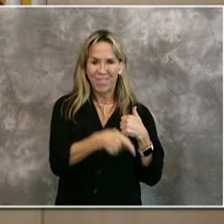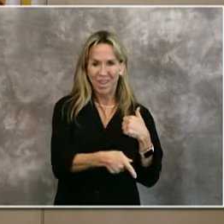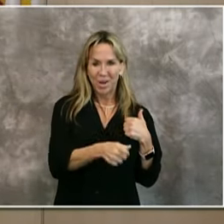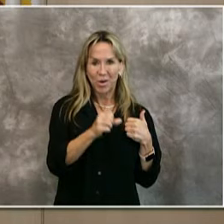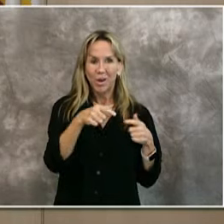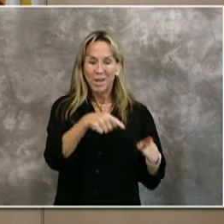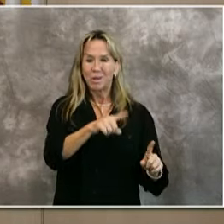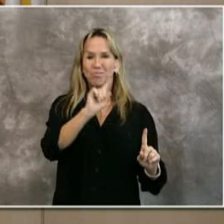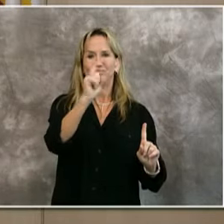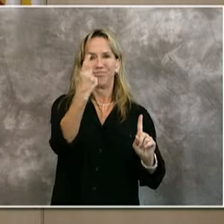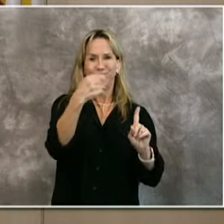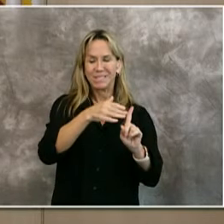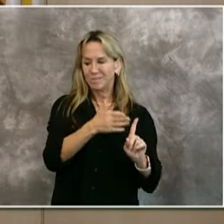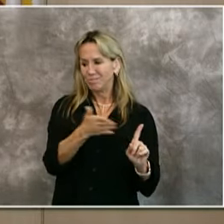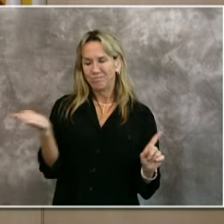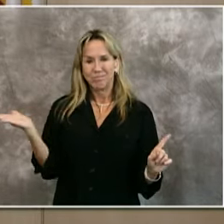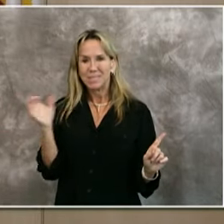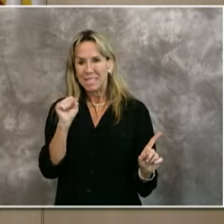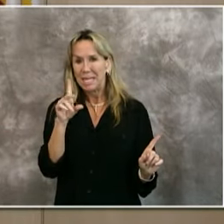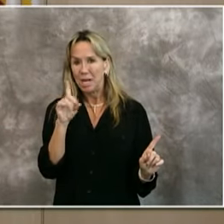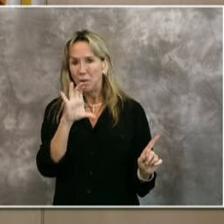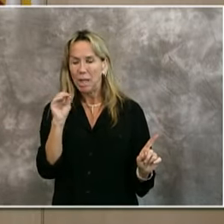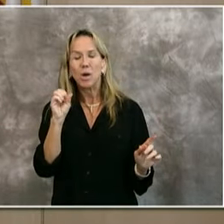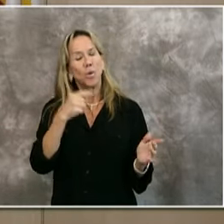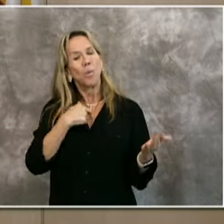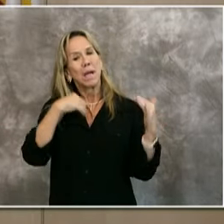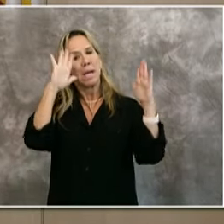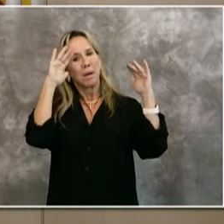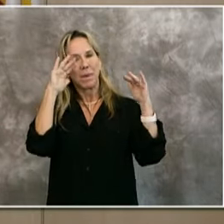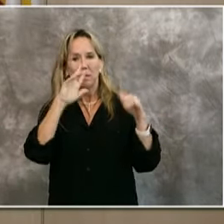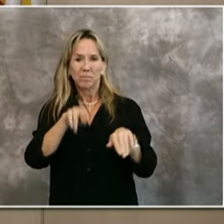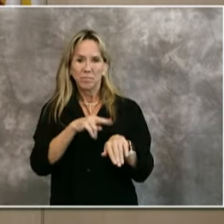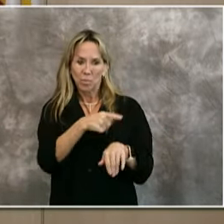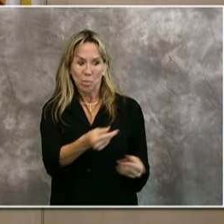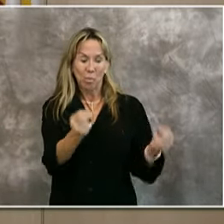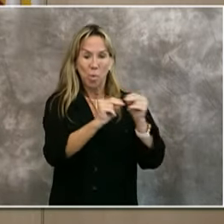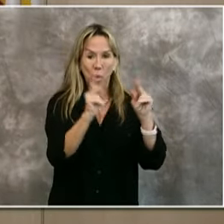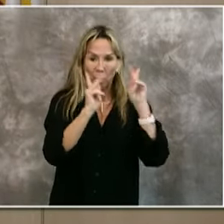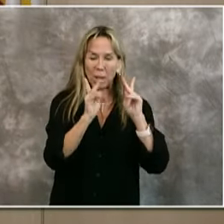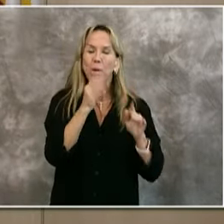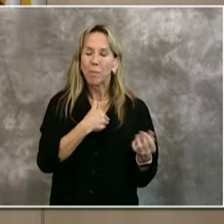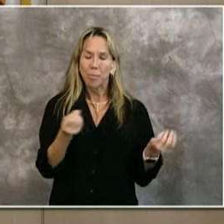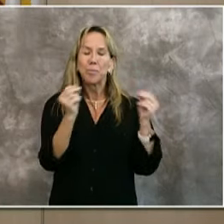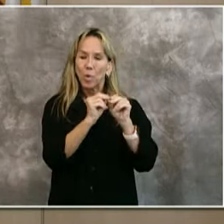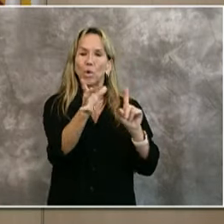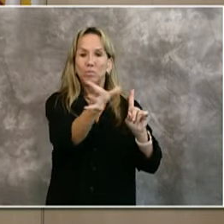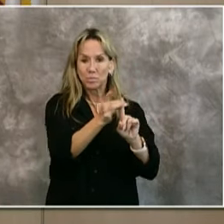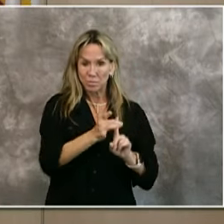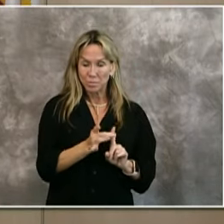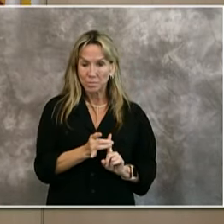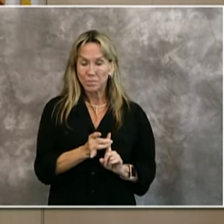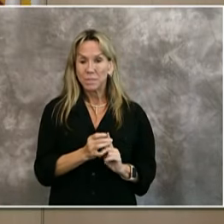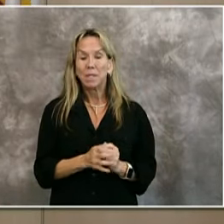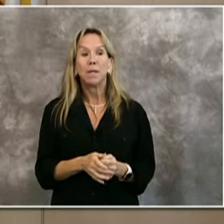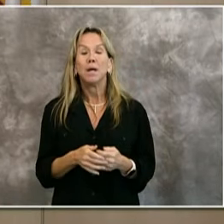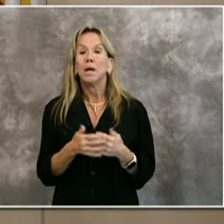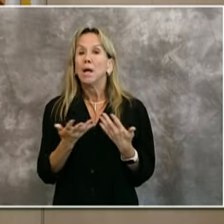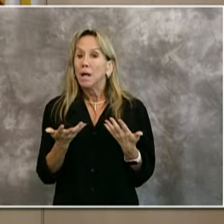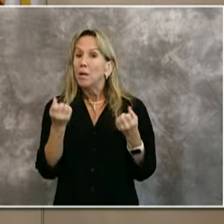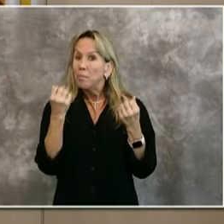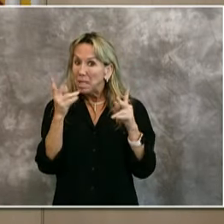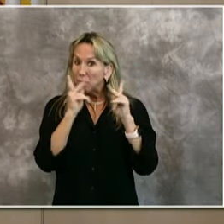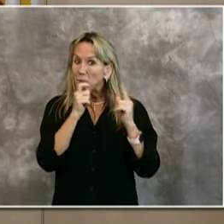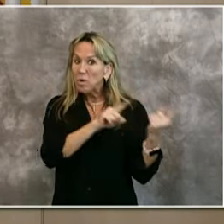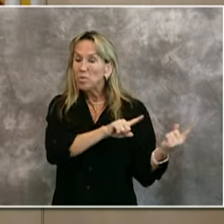to see more positive cases in that region. If individuals are coming from Tijuana, and we know that many